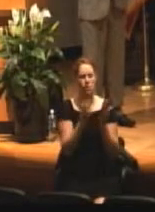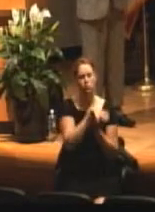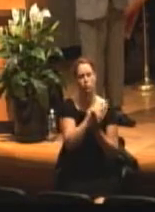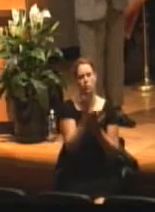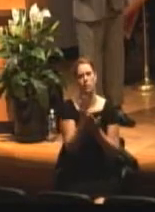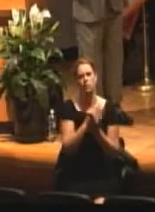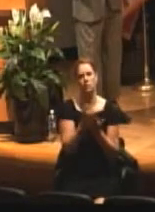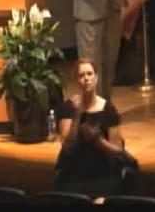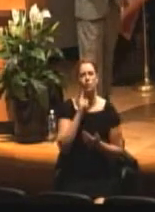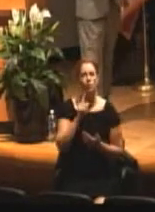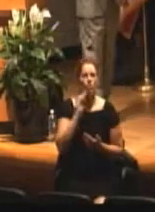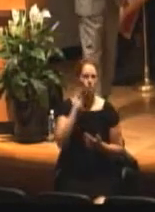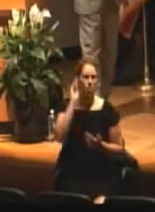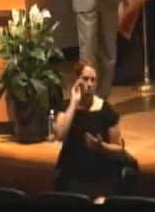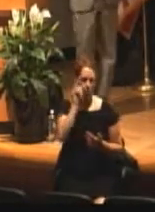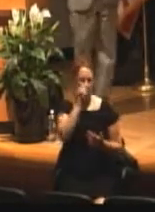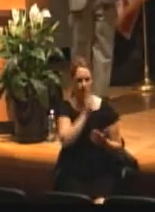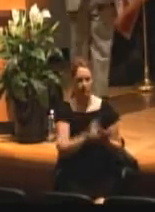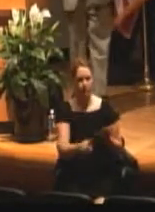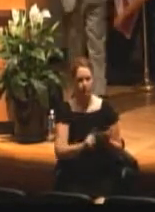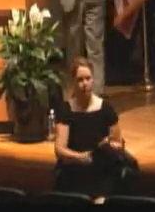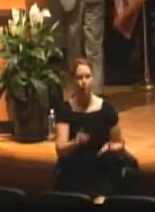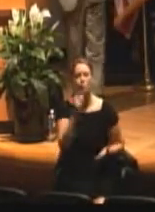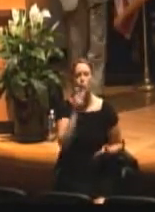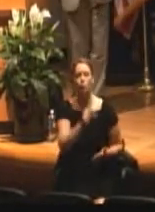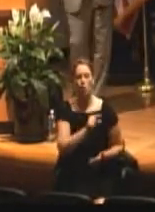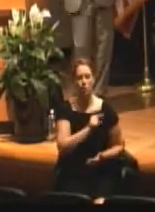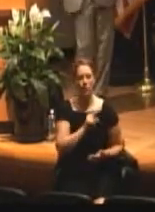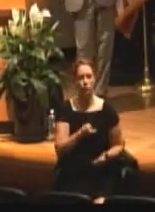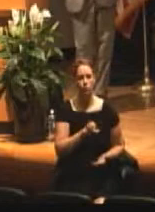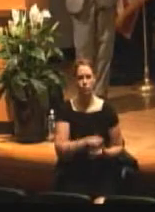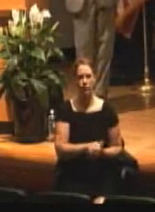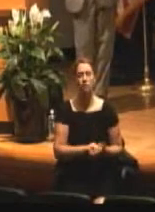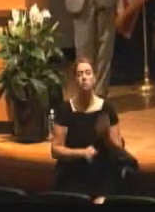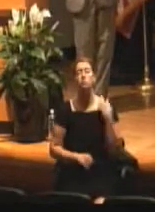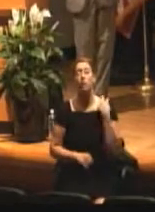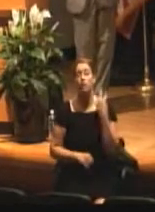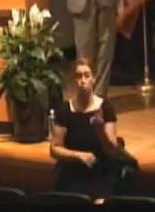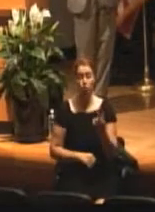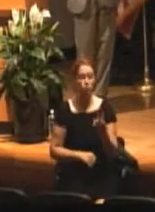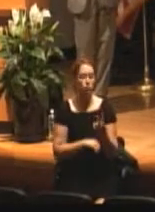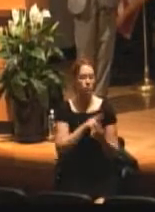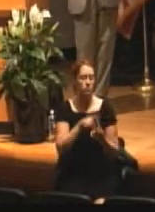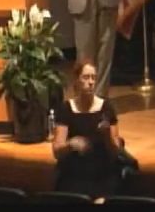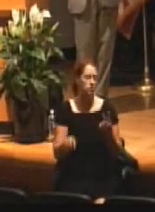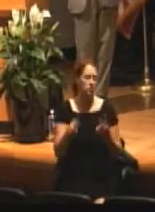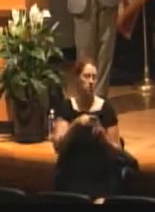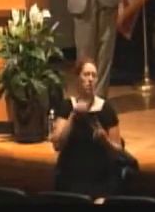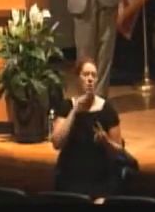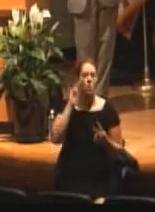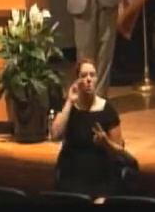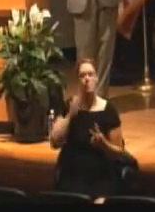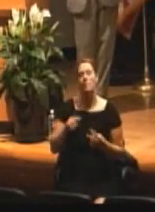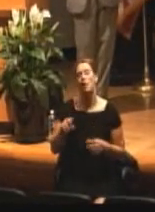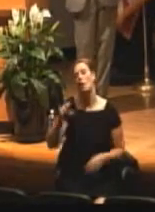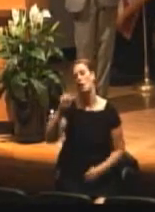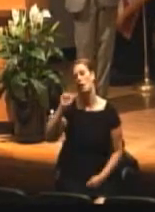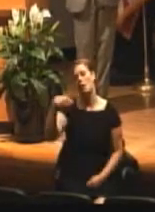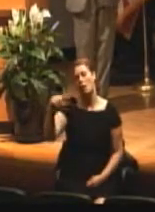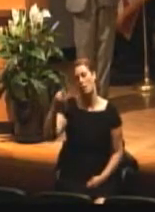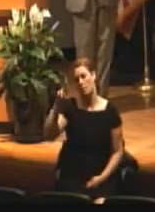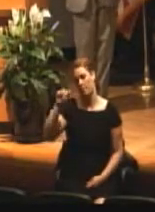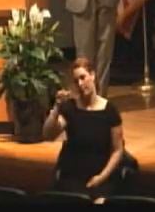Okay, it's a good question. A home inspection, we're going to look at that different. There's going to be two of those. There's a home appraisal. The appraisal is going to be something that the lender does.